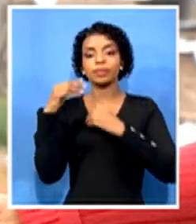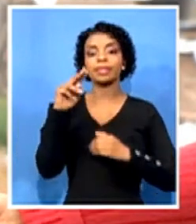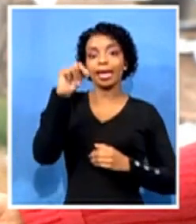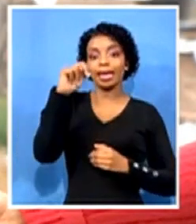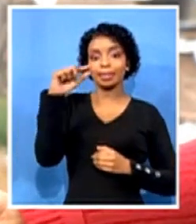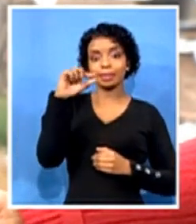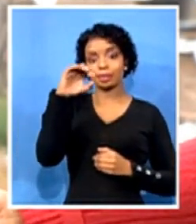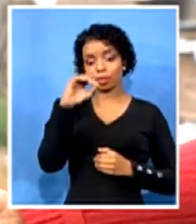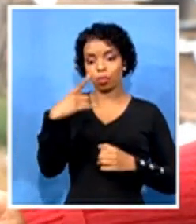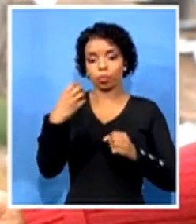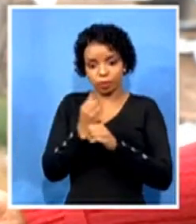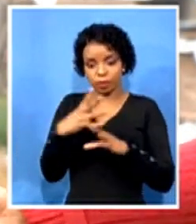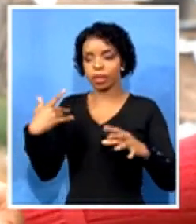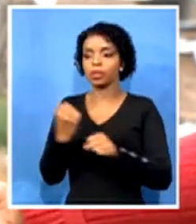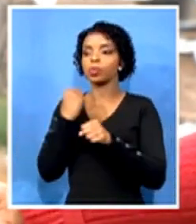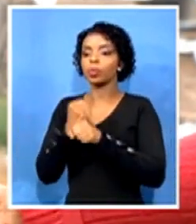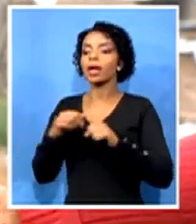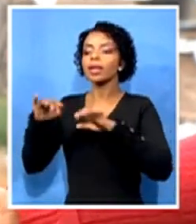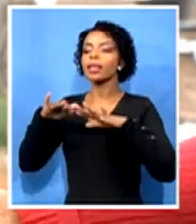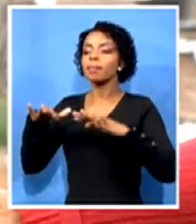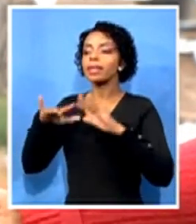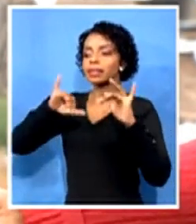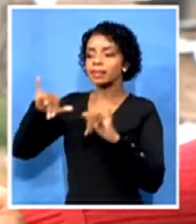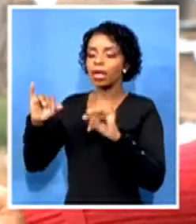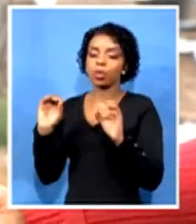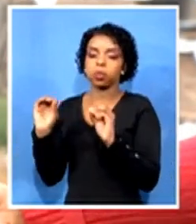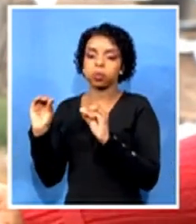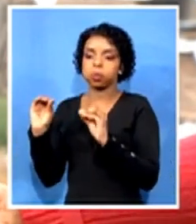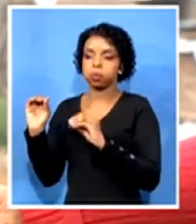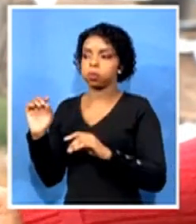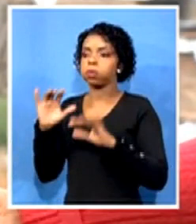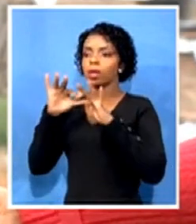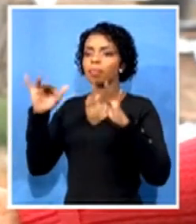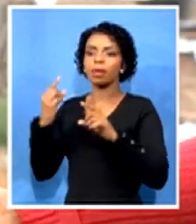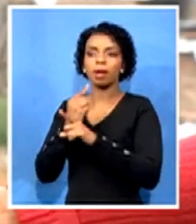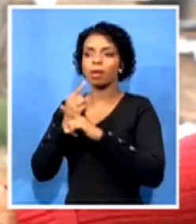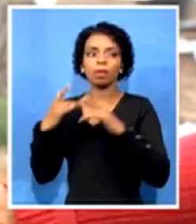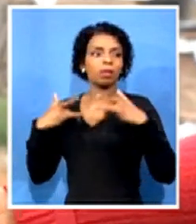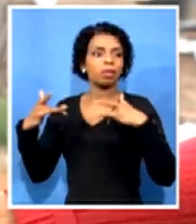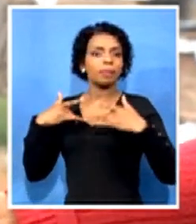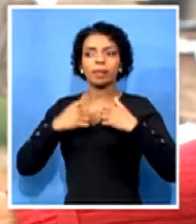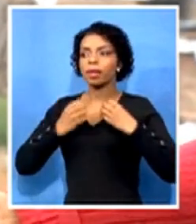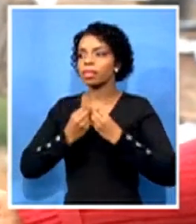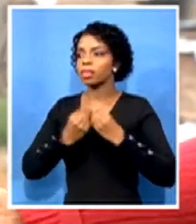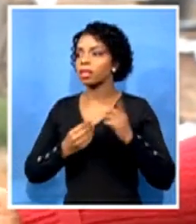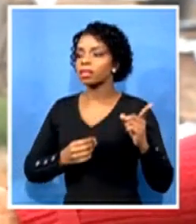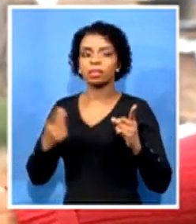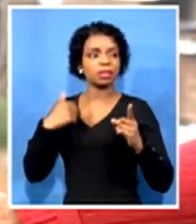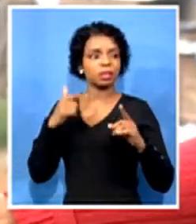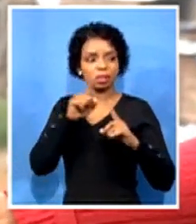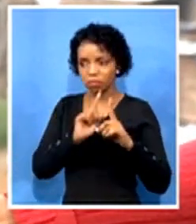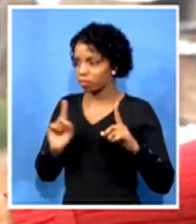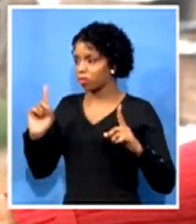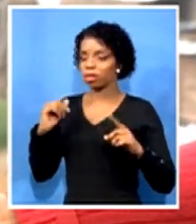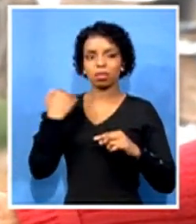a while, they'll say they're worried about their belongings and they wouldn't want to leave them to be stolen. But we have told them that in